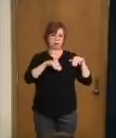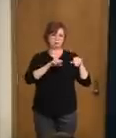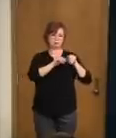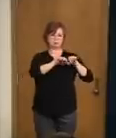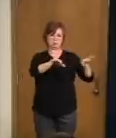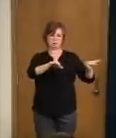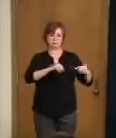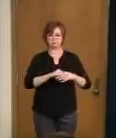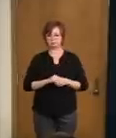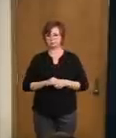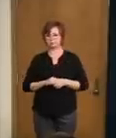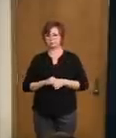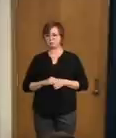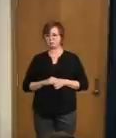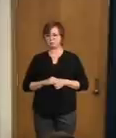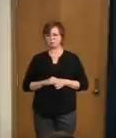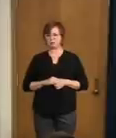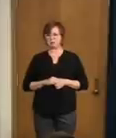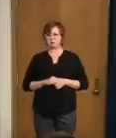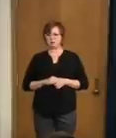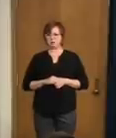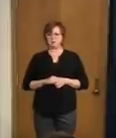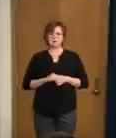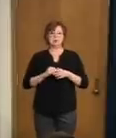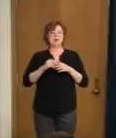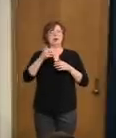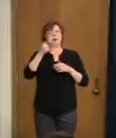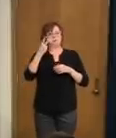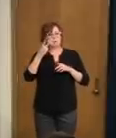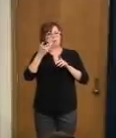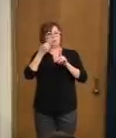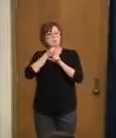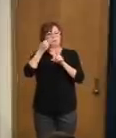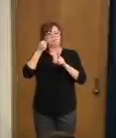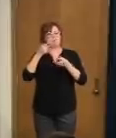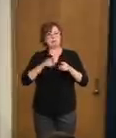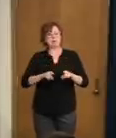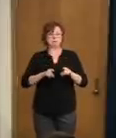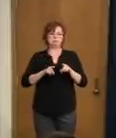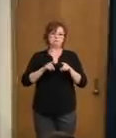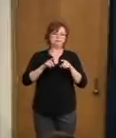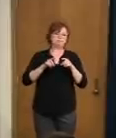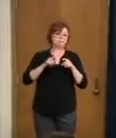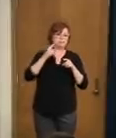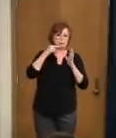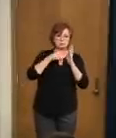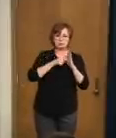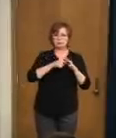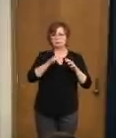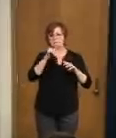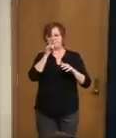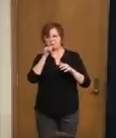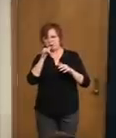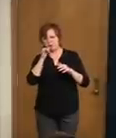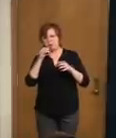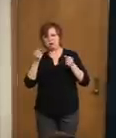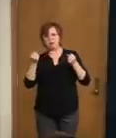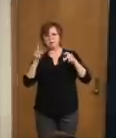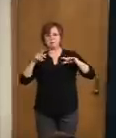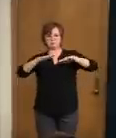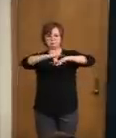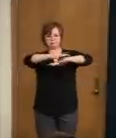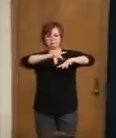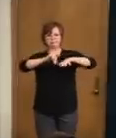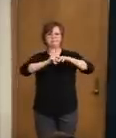decline in large super spreader events. But having said that, even when we look at smaller clusters,